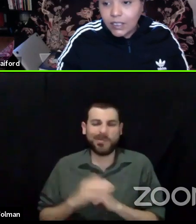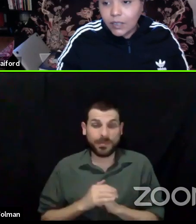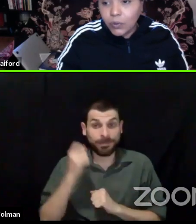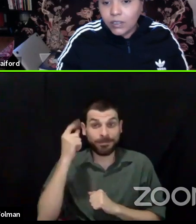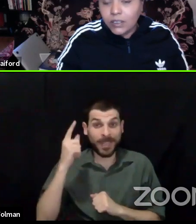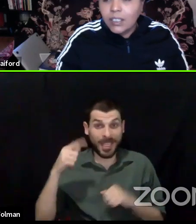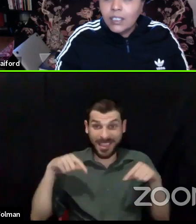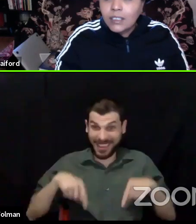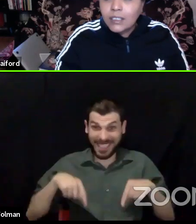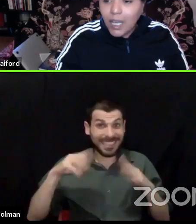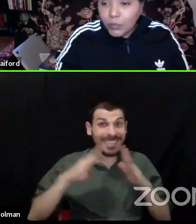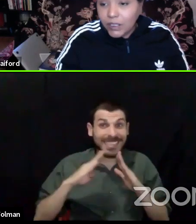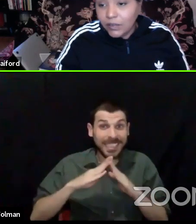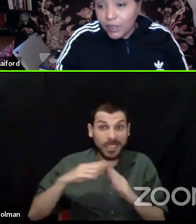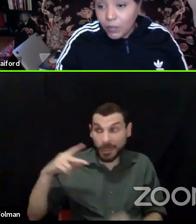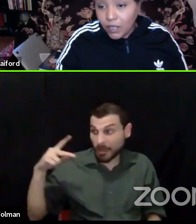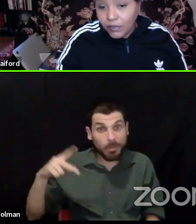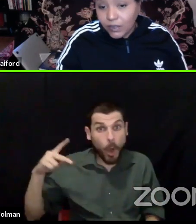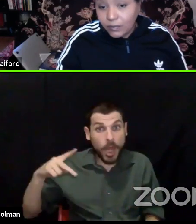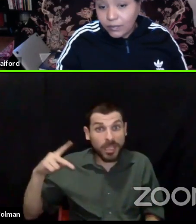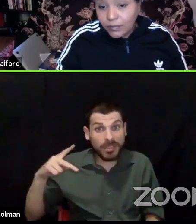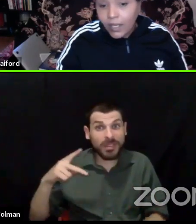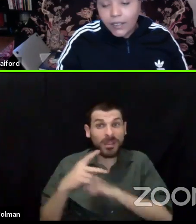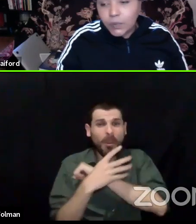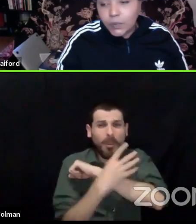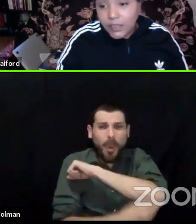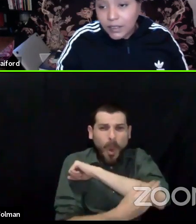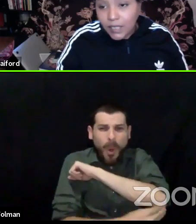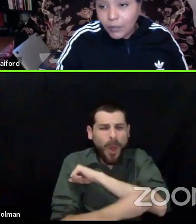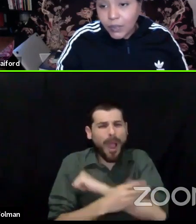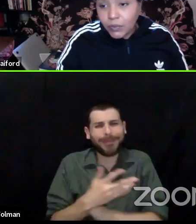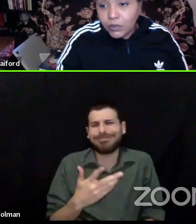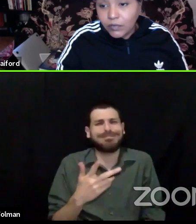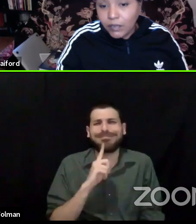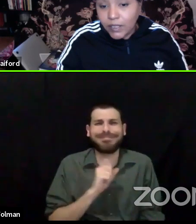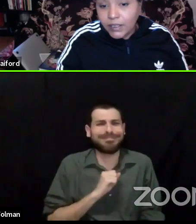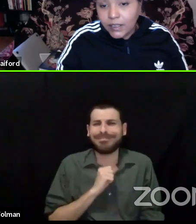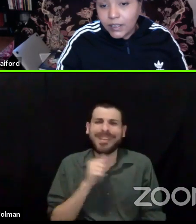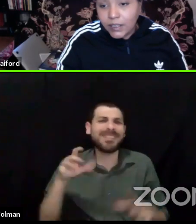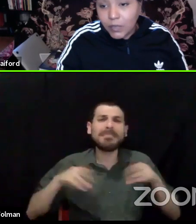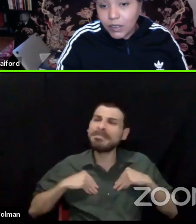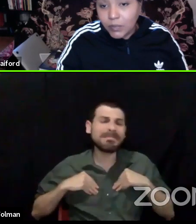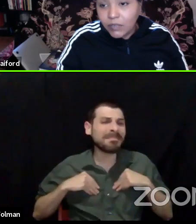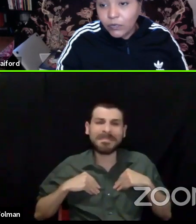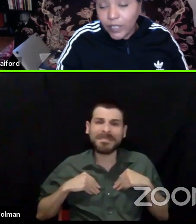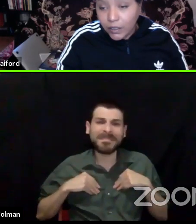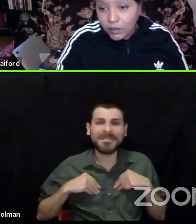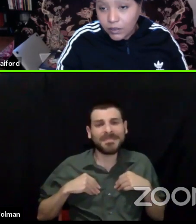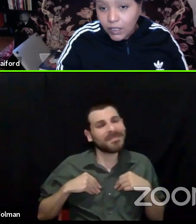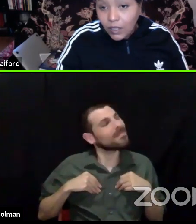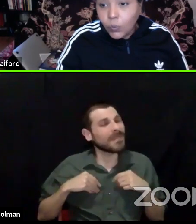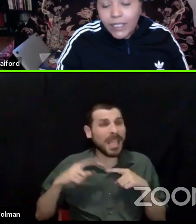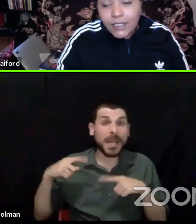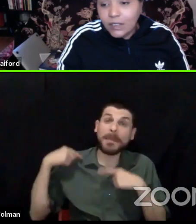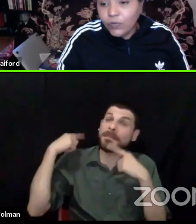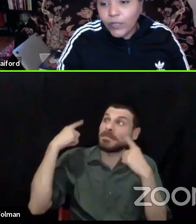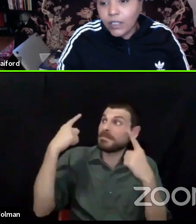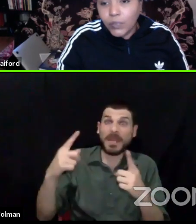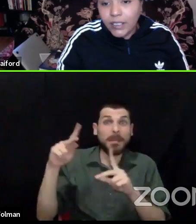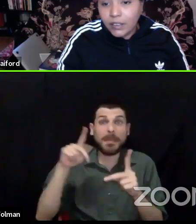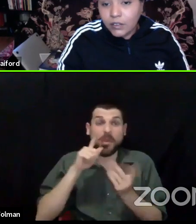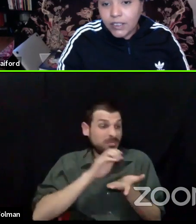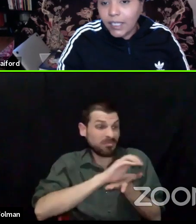in this city of Portland should not be living in poverty, and especially not people who have already systemically been failed. We didn't